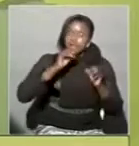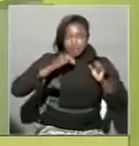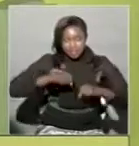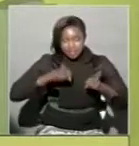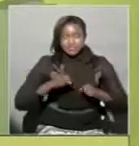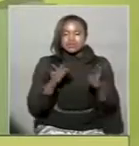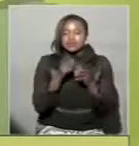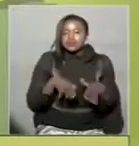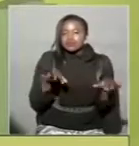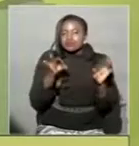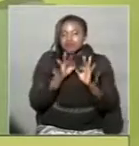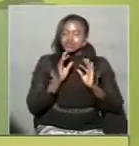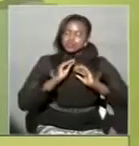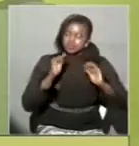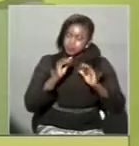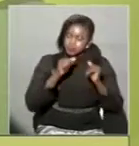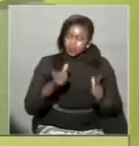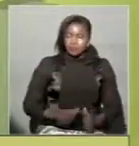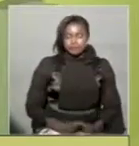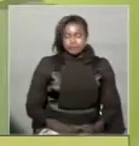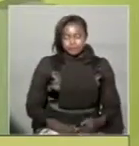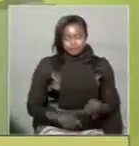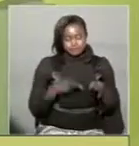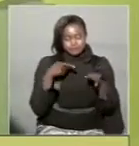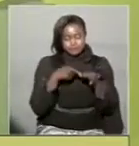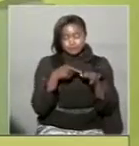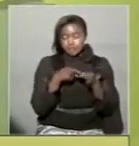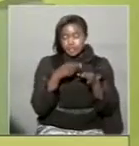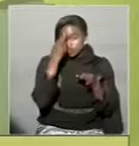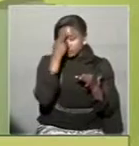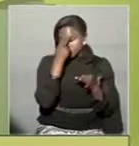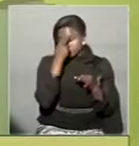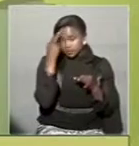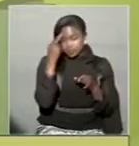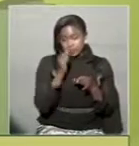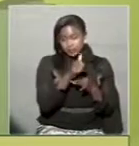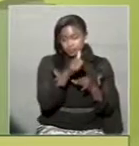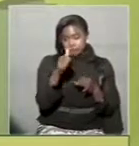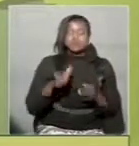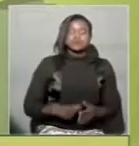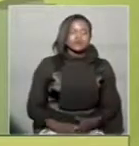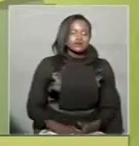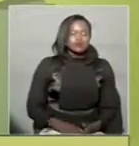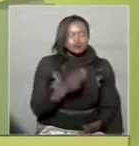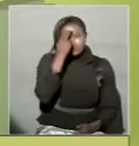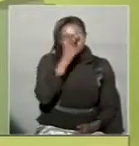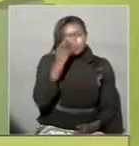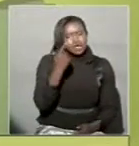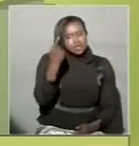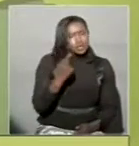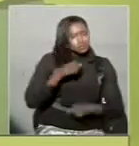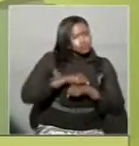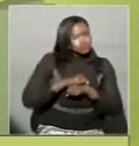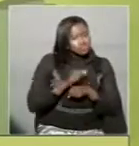effective teaching. The third pillar is the learner himself or herself. Is this learner coming to school ready for